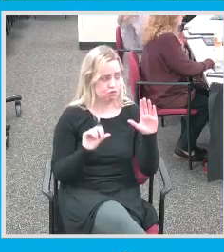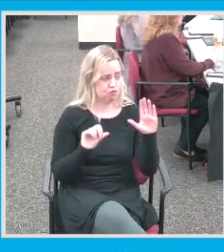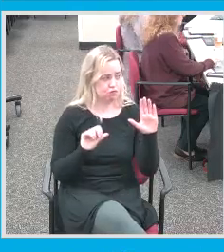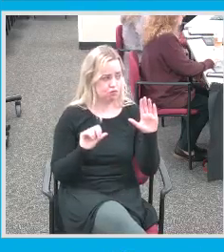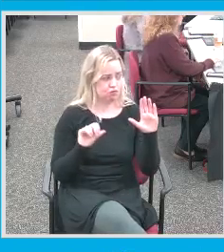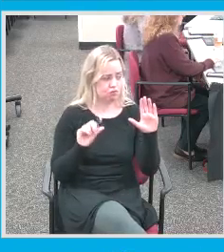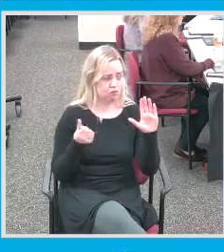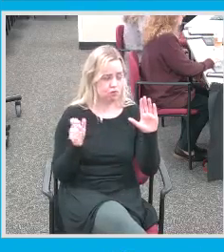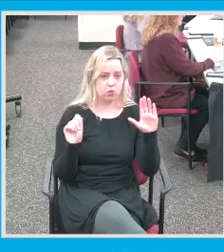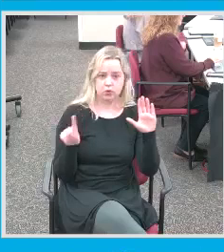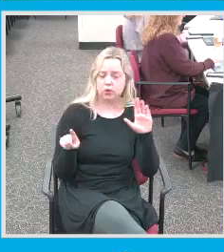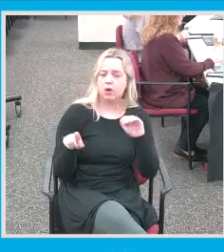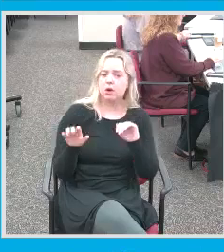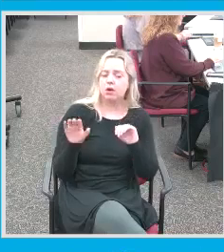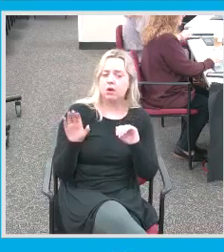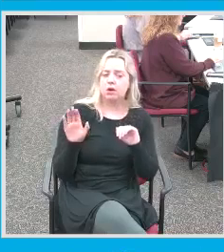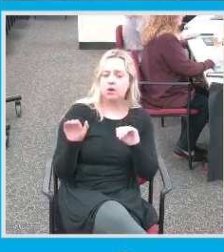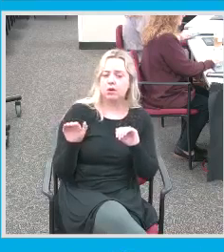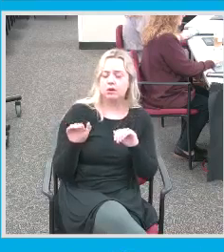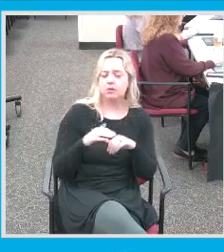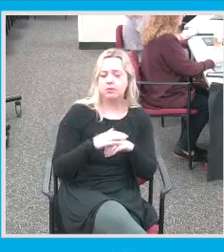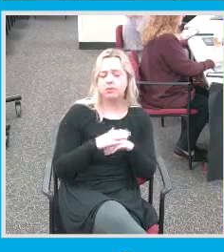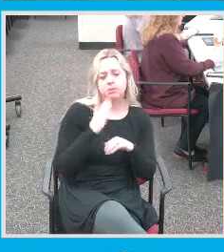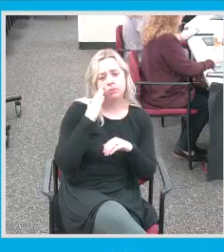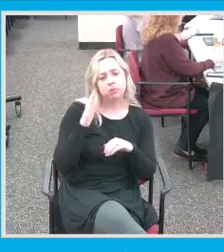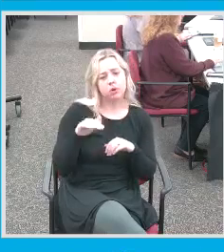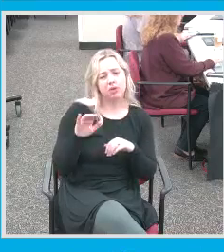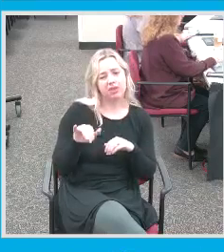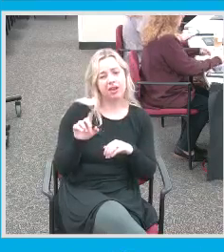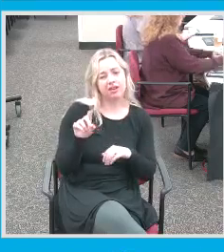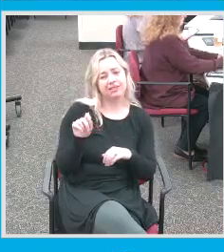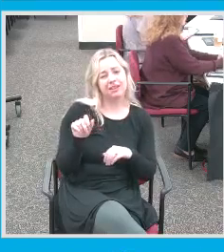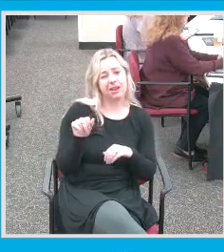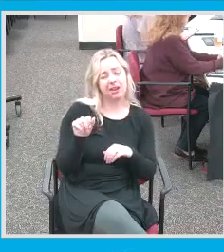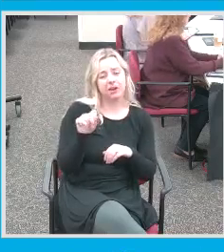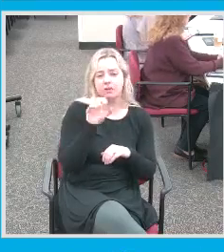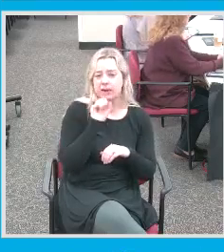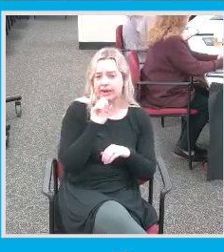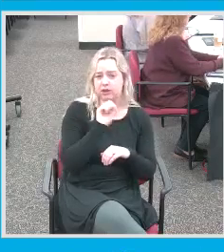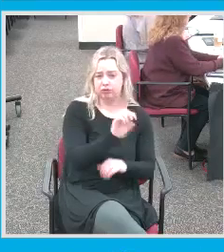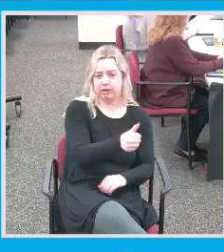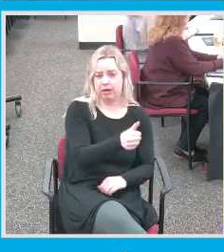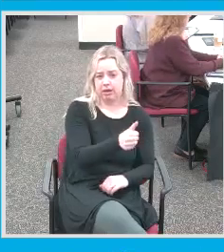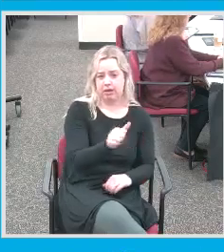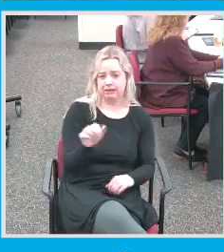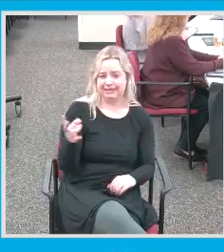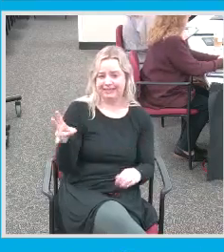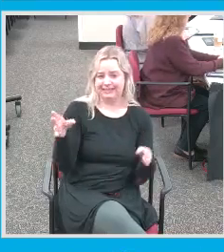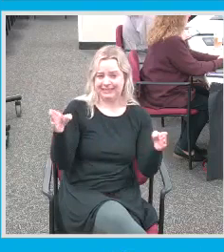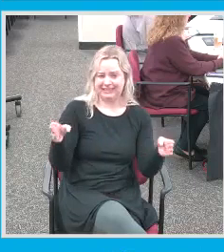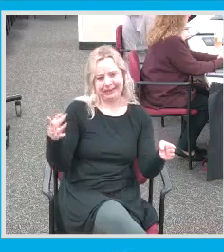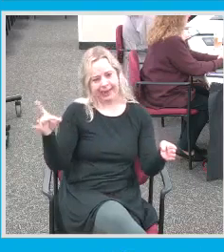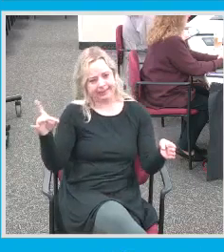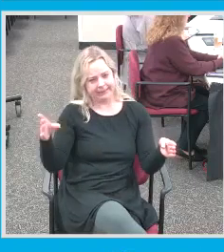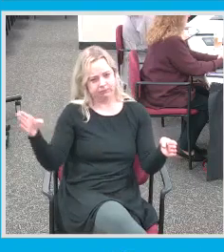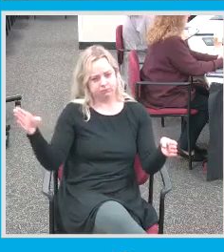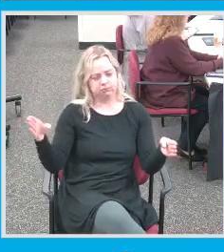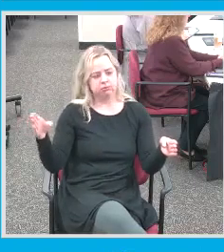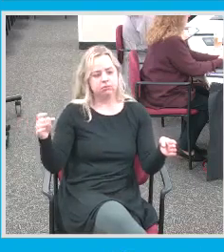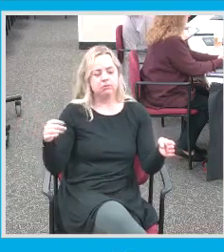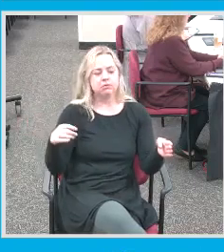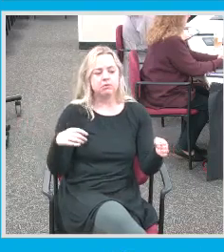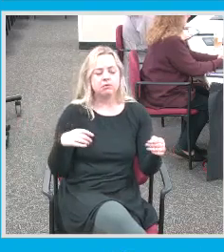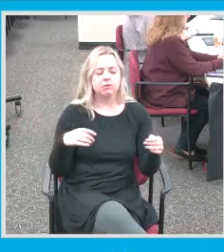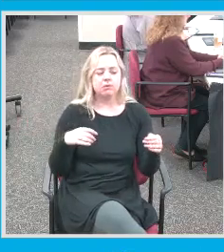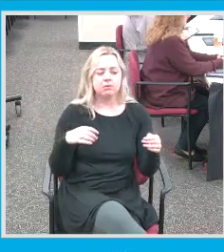Brittany, you know, the data that we're seeing is for age range 10 to 17 or 18. Are